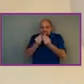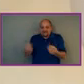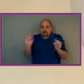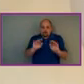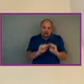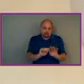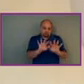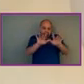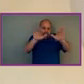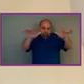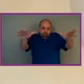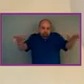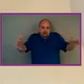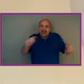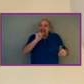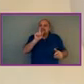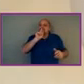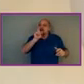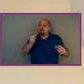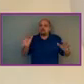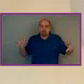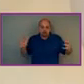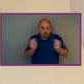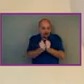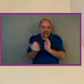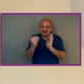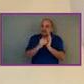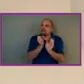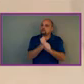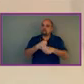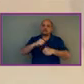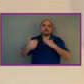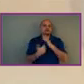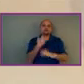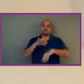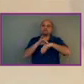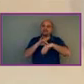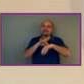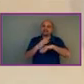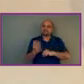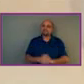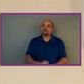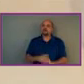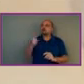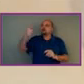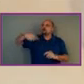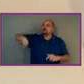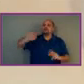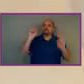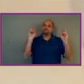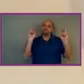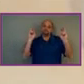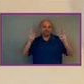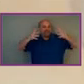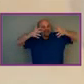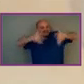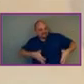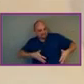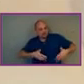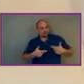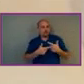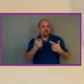form all planets. So these rocks that were left over from the